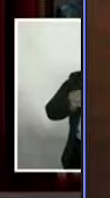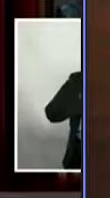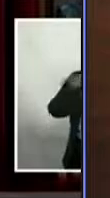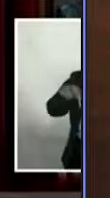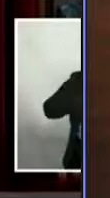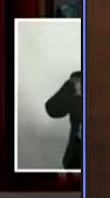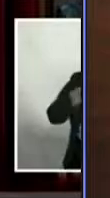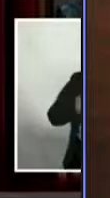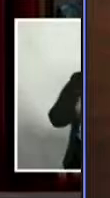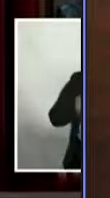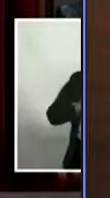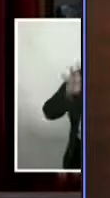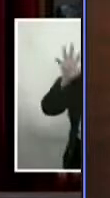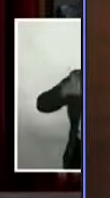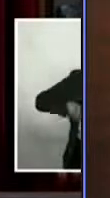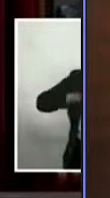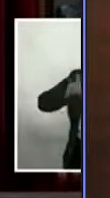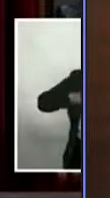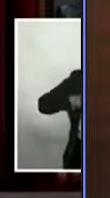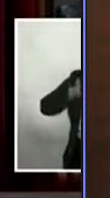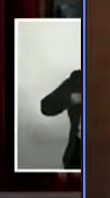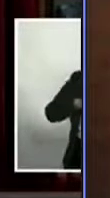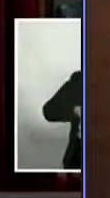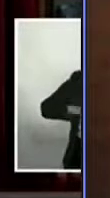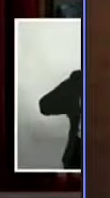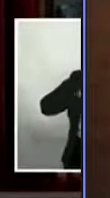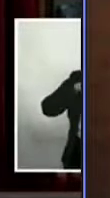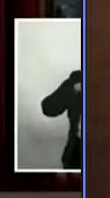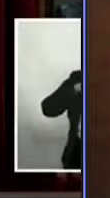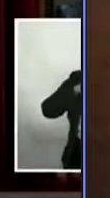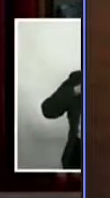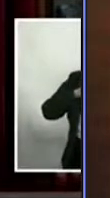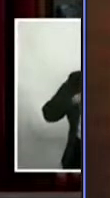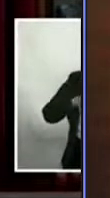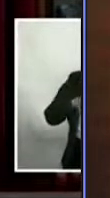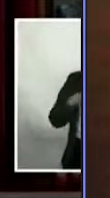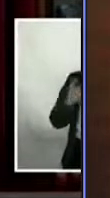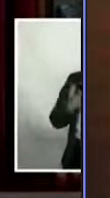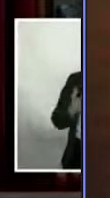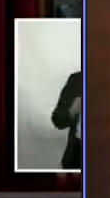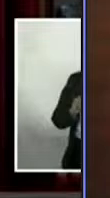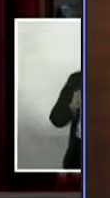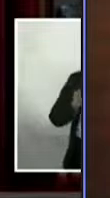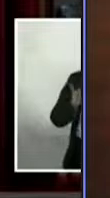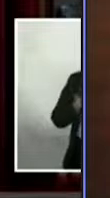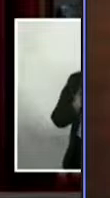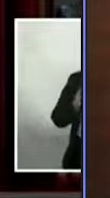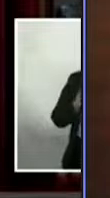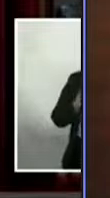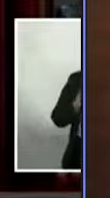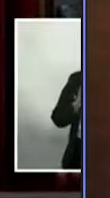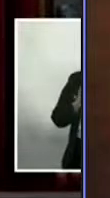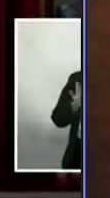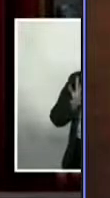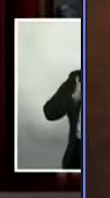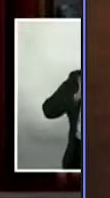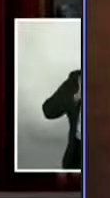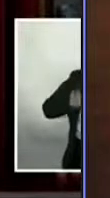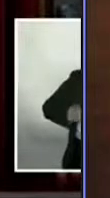faced all the odds and the negative publicity about our destination brand domestically and globally, the one thing that has